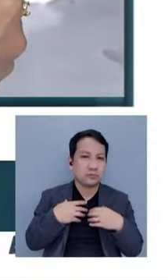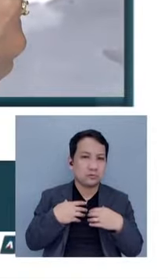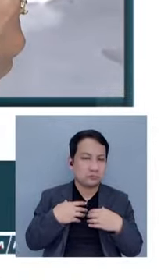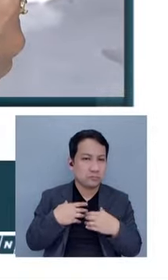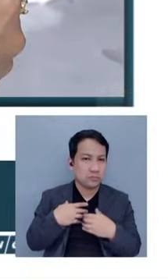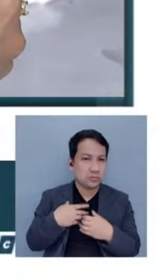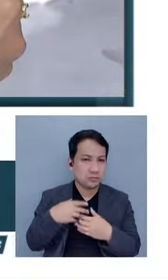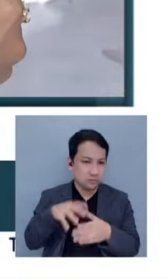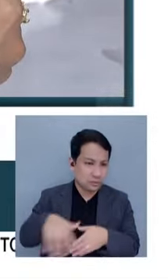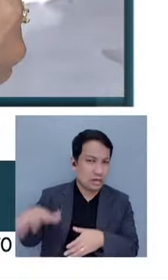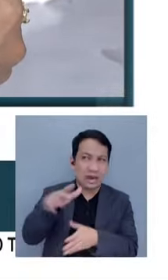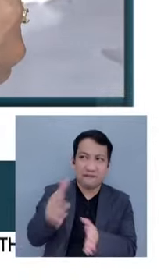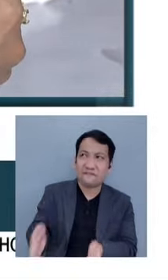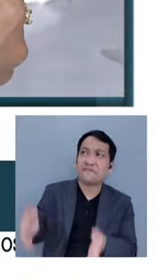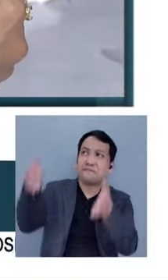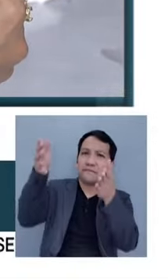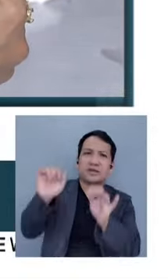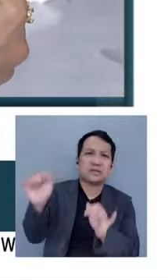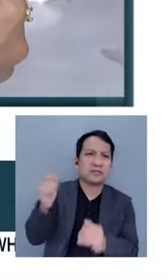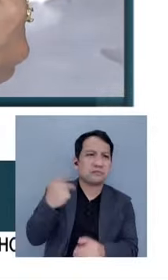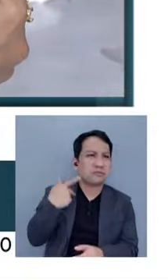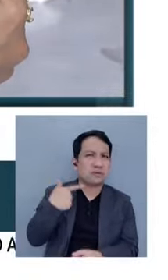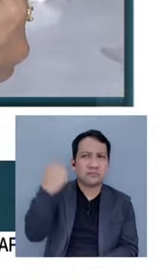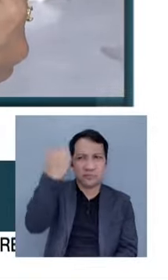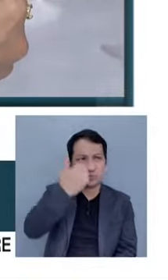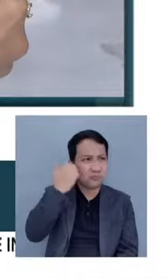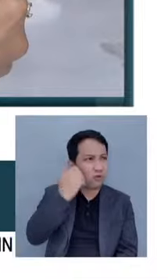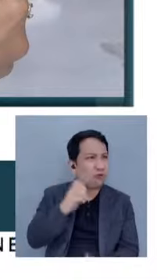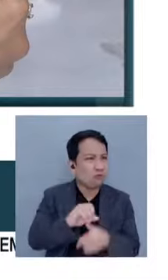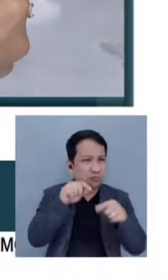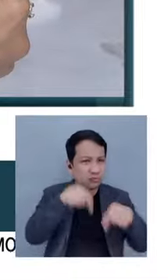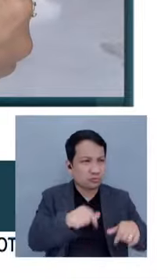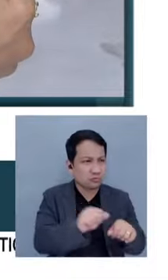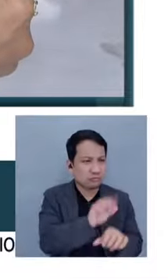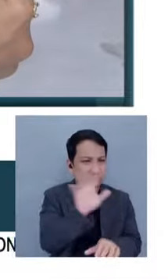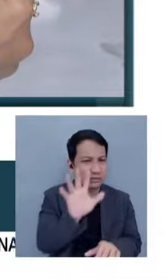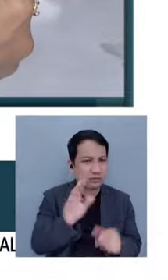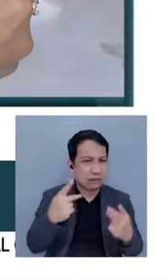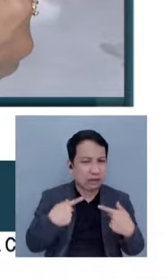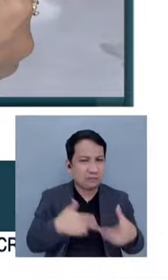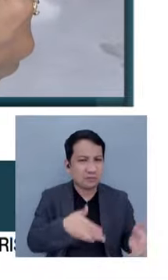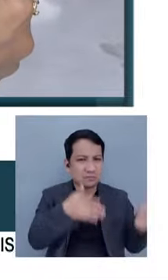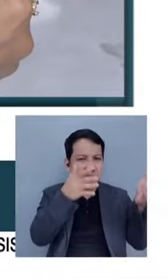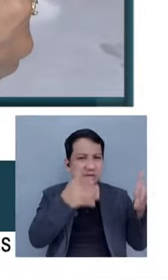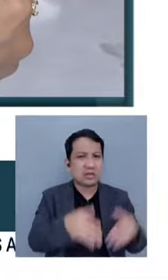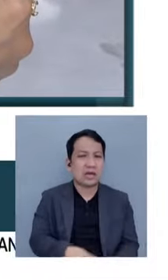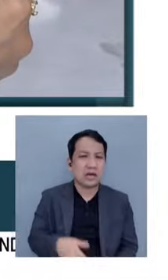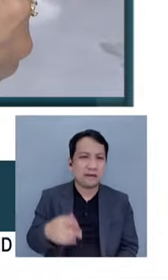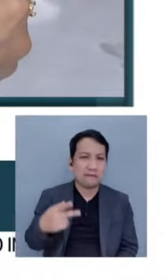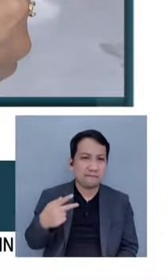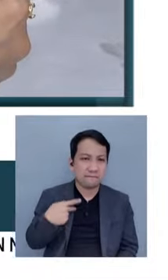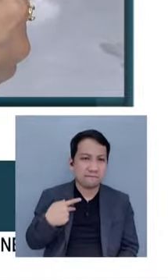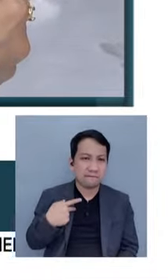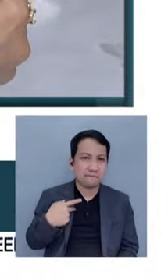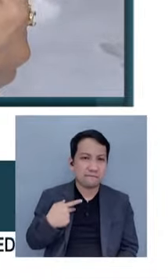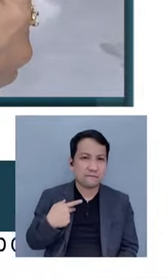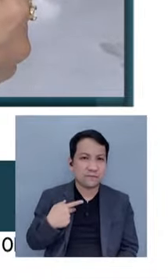entire building somewhere in Eastern Europe or somewhere here in Asia, even Southeast Asia. And they